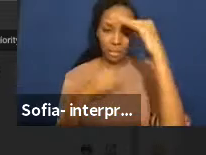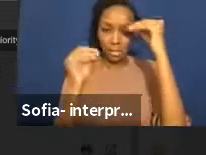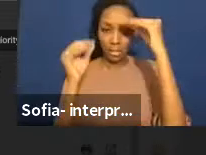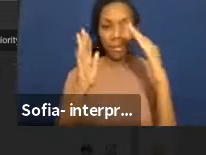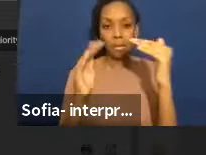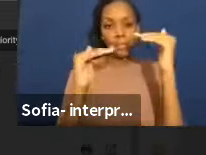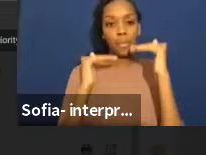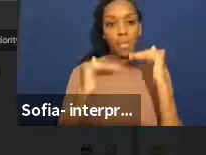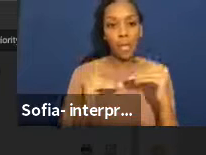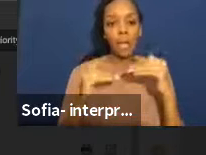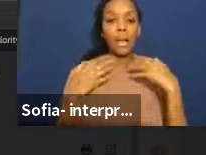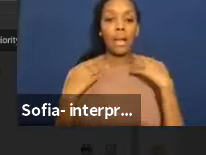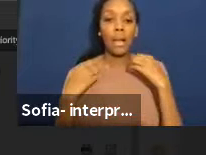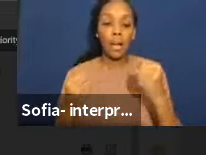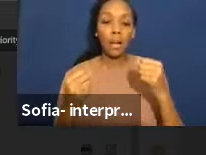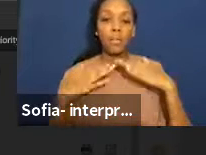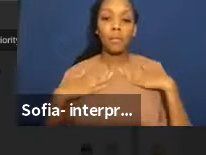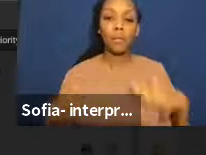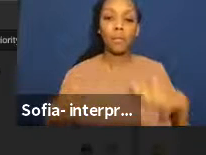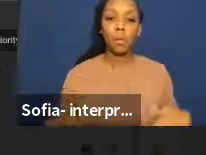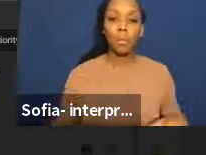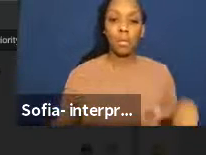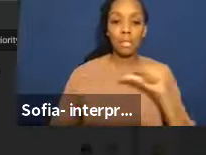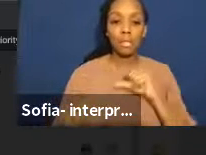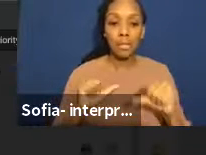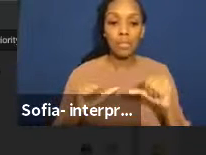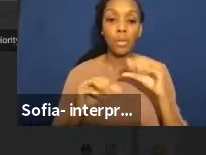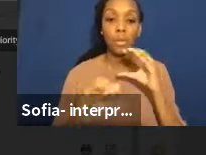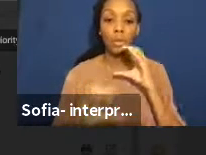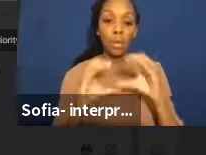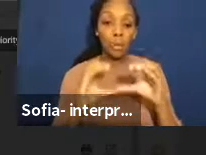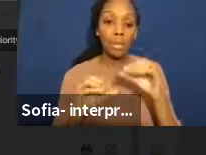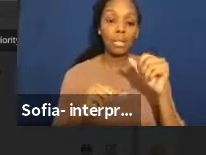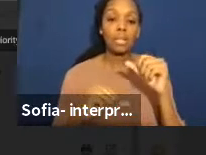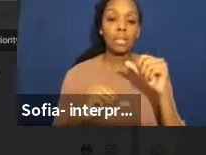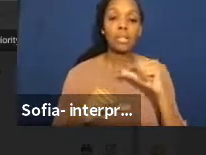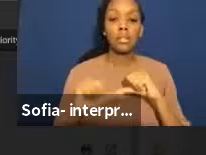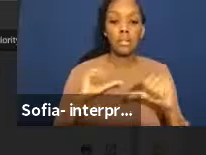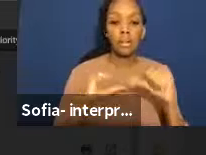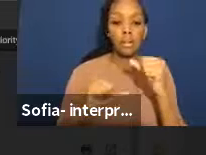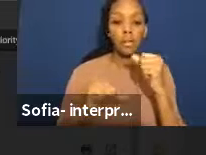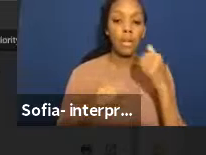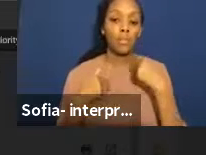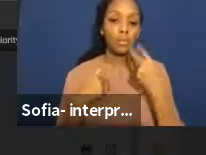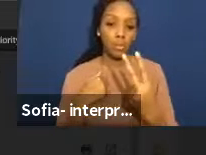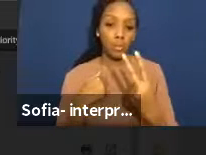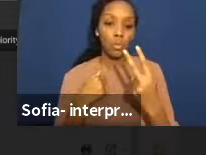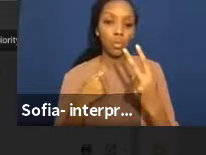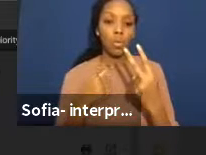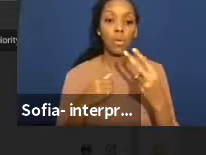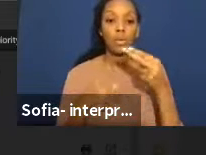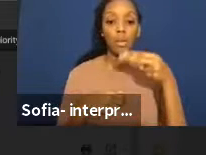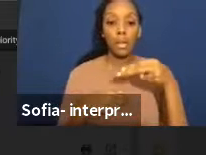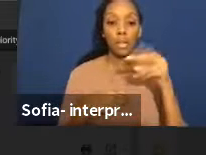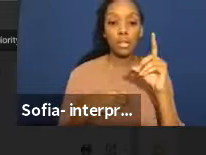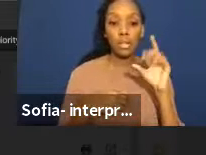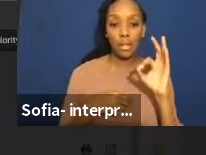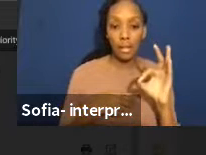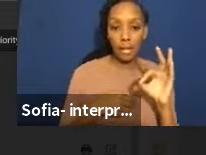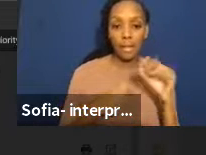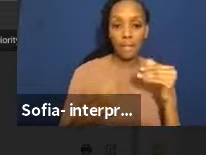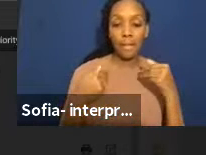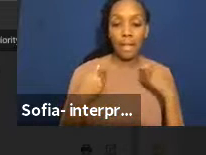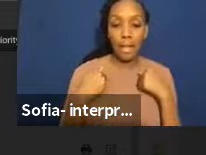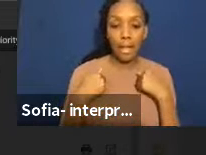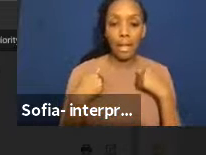sciences, communication science and disorders are 2. Human development and family studies is 7. Kinesiology